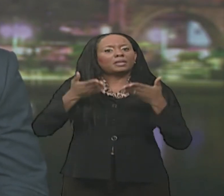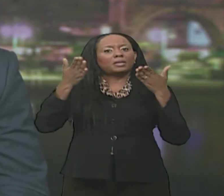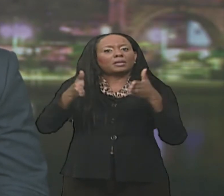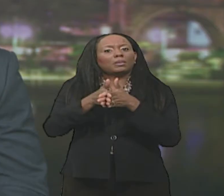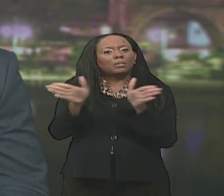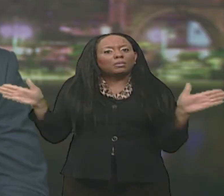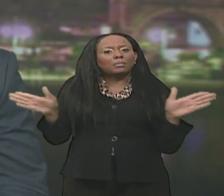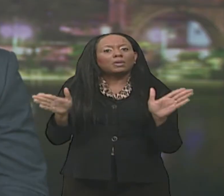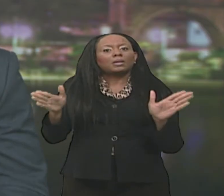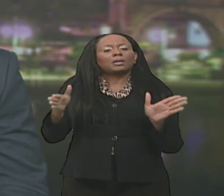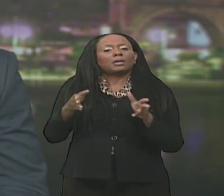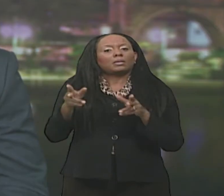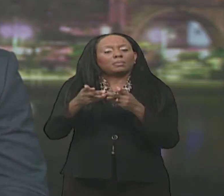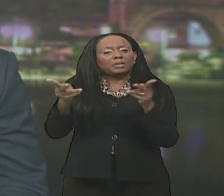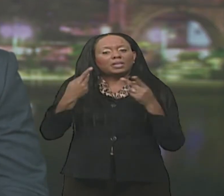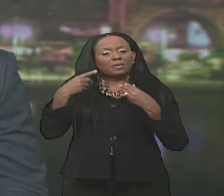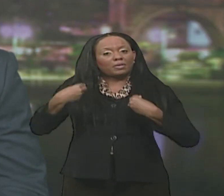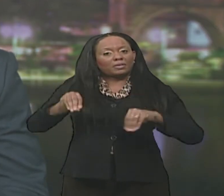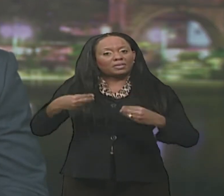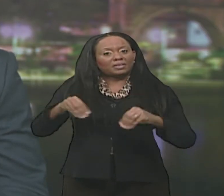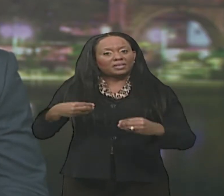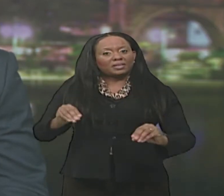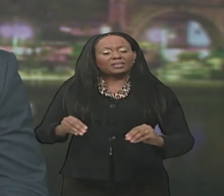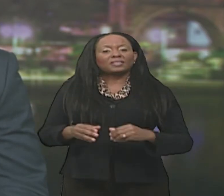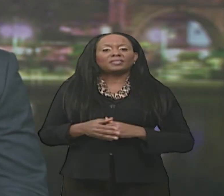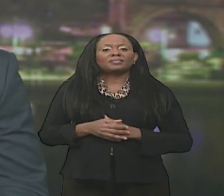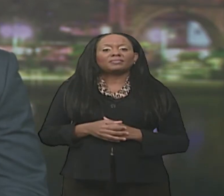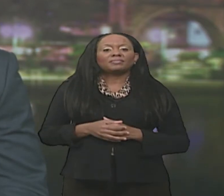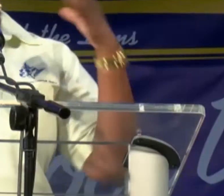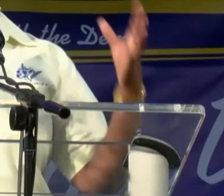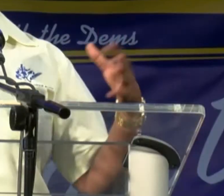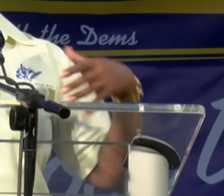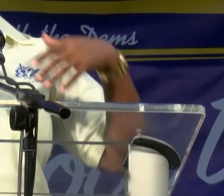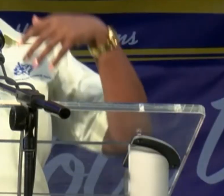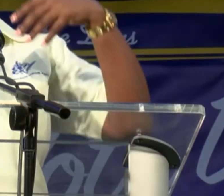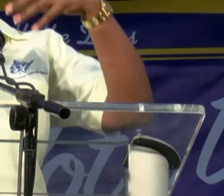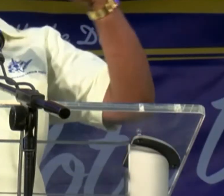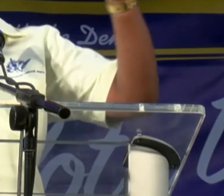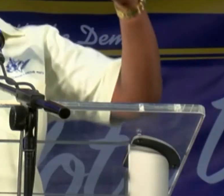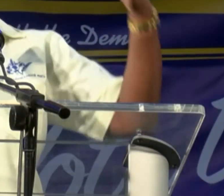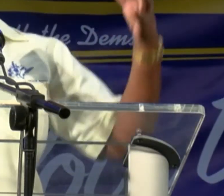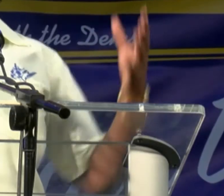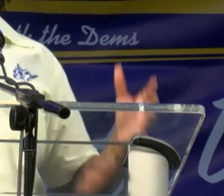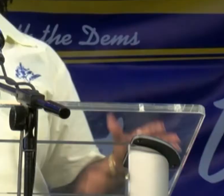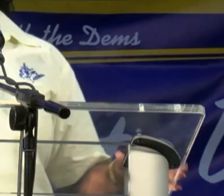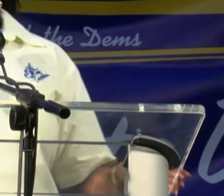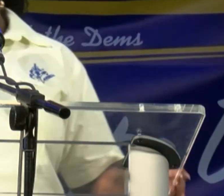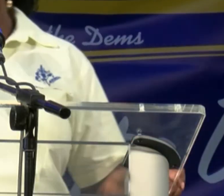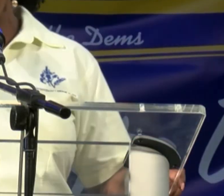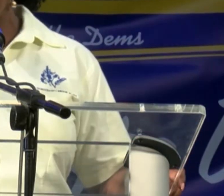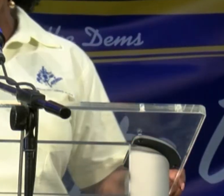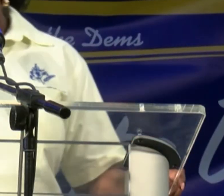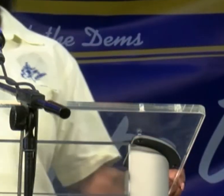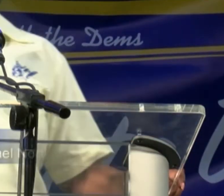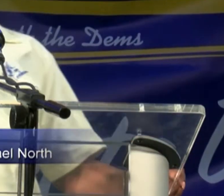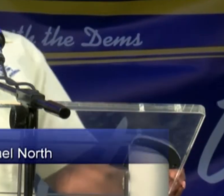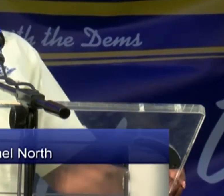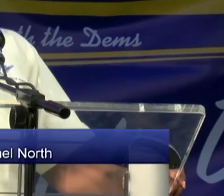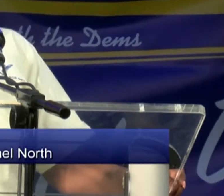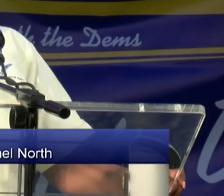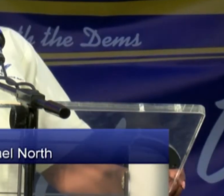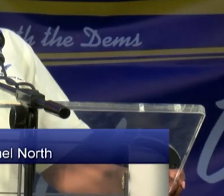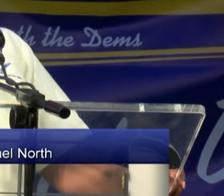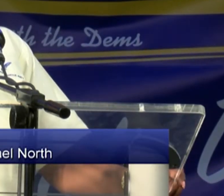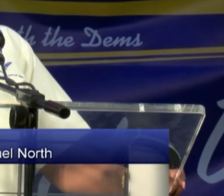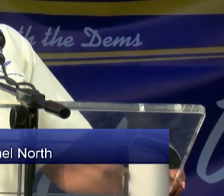an open-air kiosk facility, where you're selling produce, where you can get all kinds of things. And that